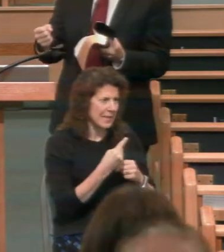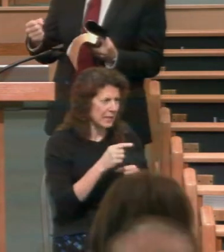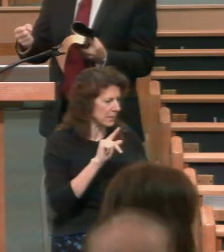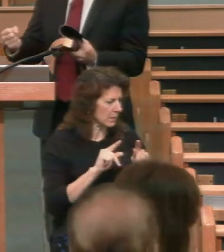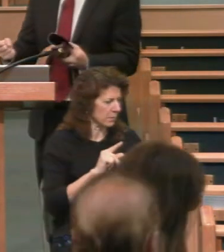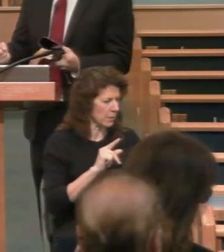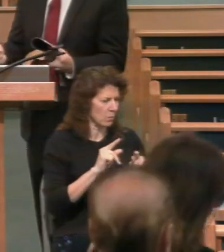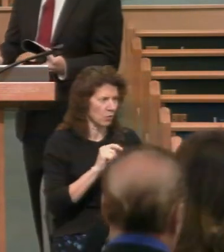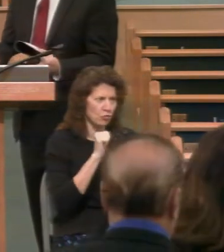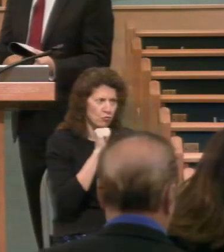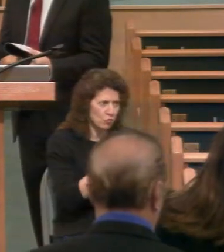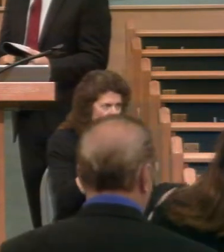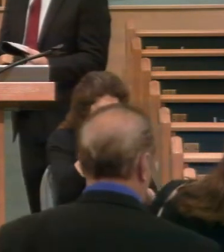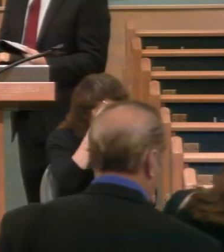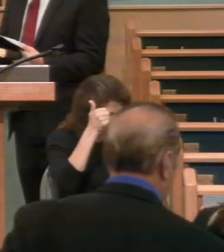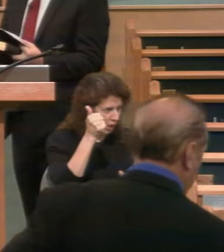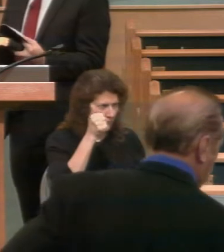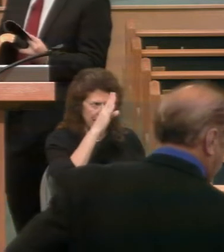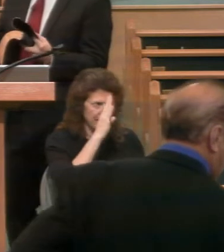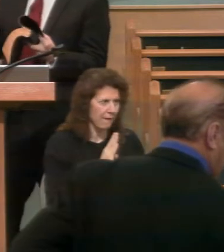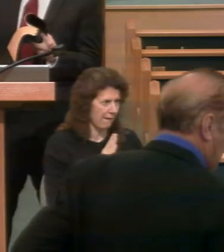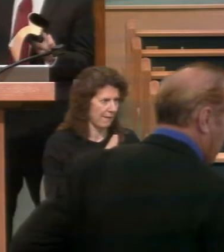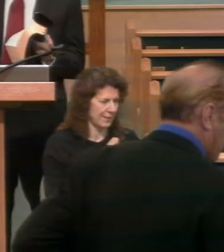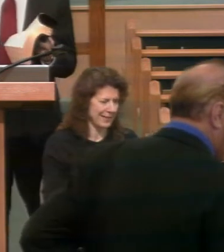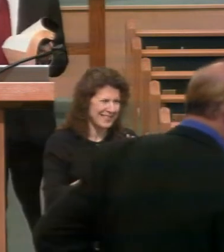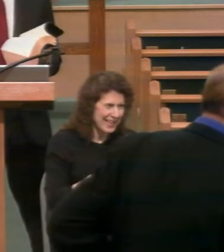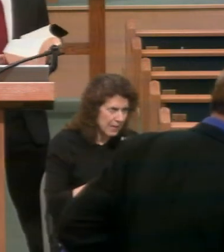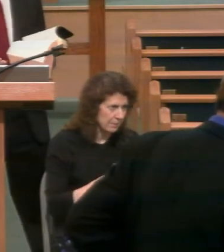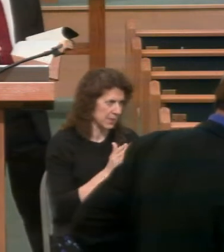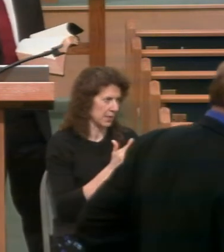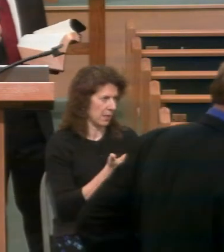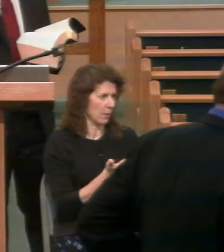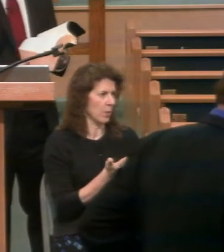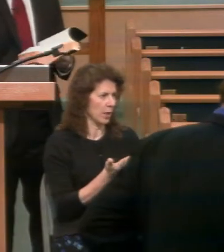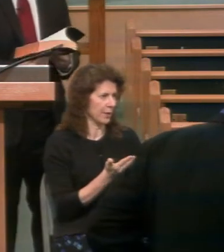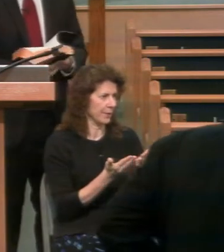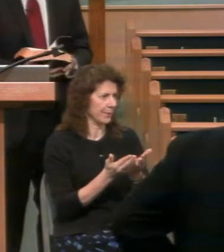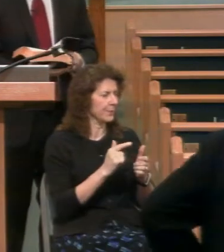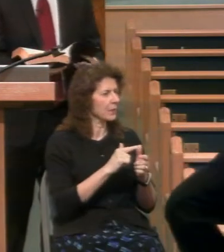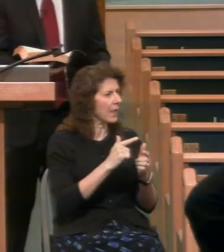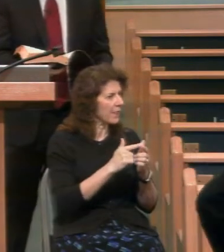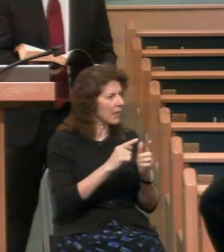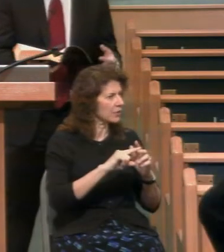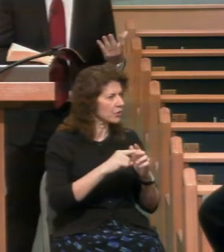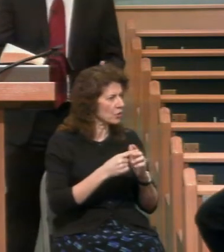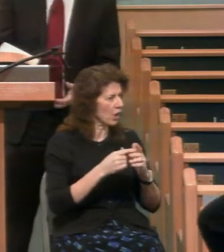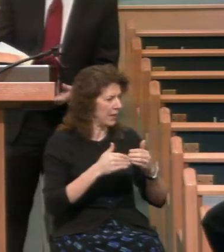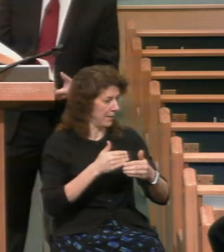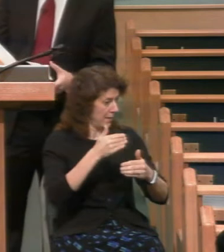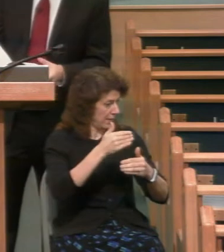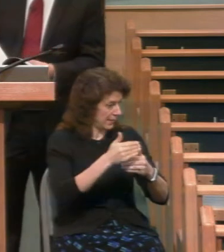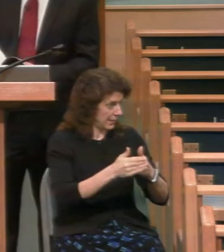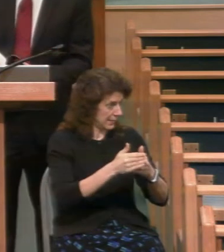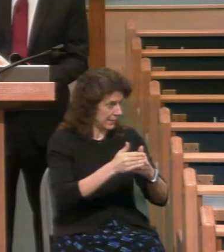that's what he's trying to do with the book of Deuteronomy. And so he doesn't go in. And then we start the next section of